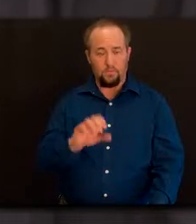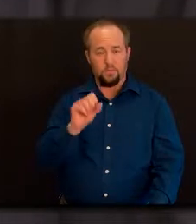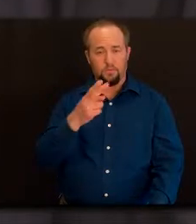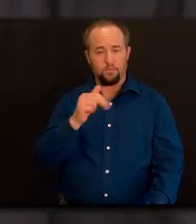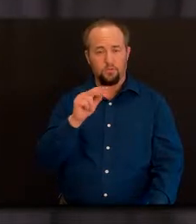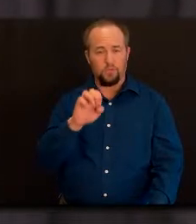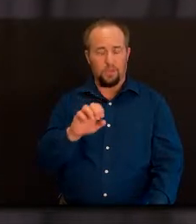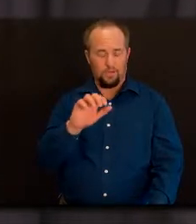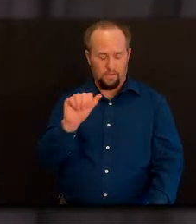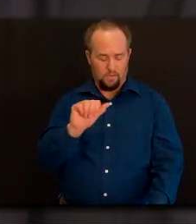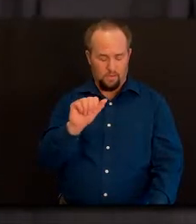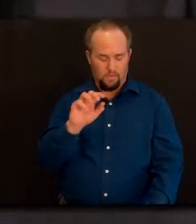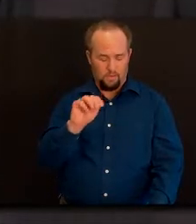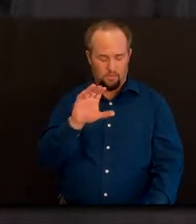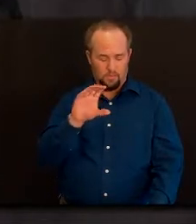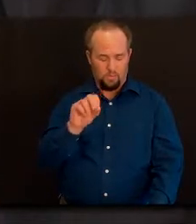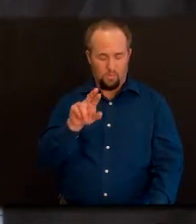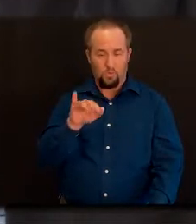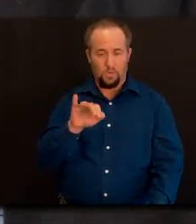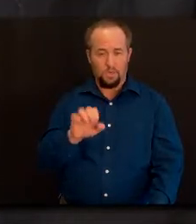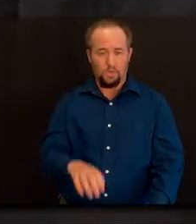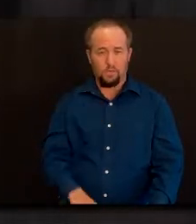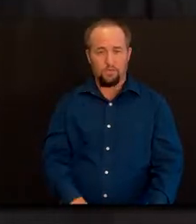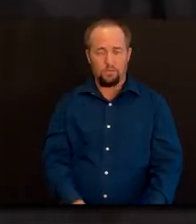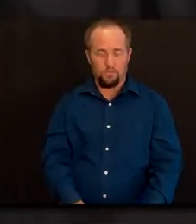Shane A. McCory.